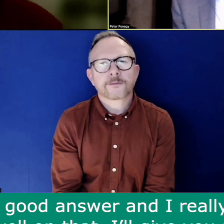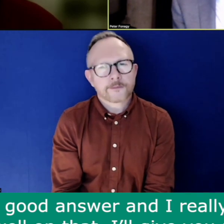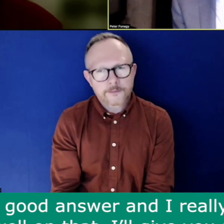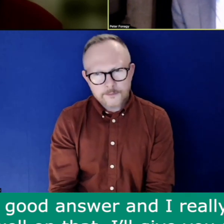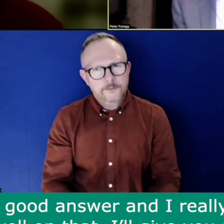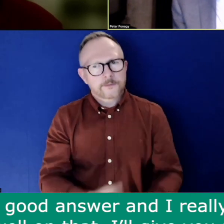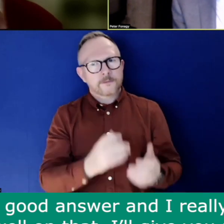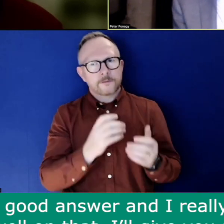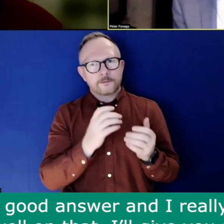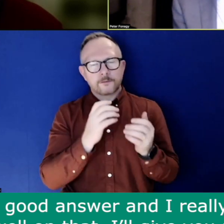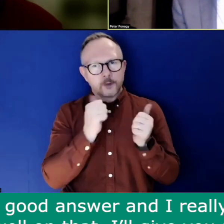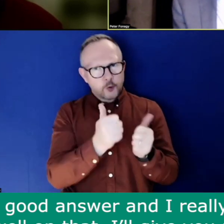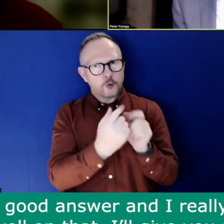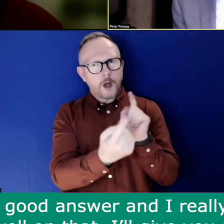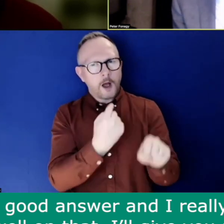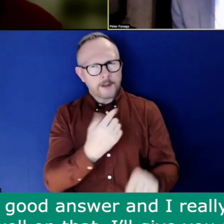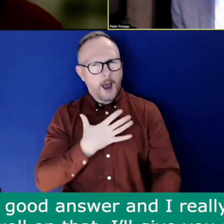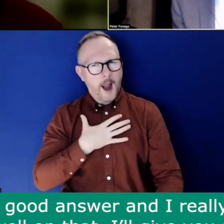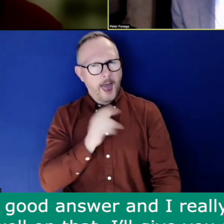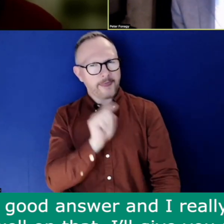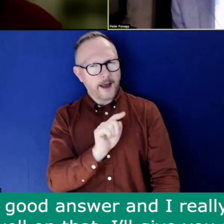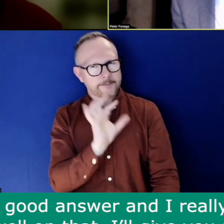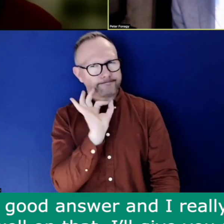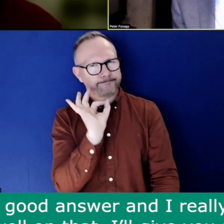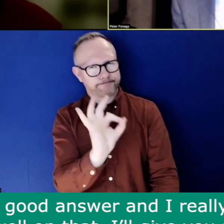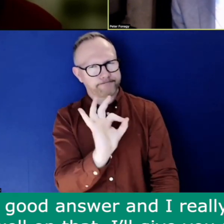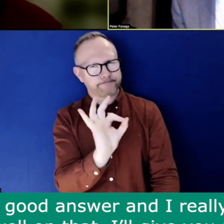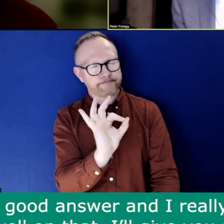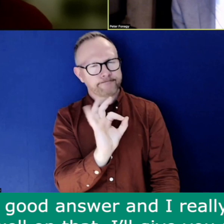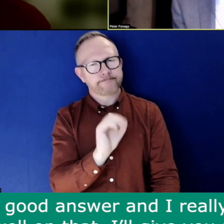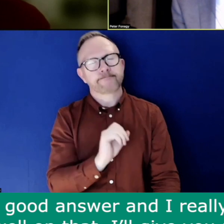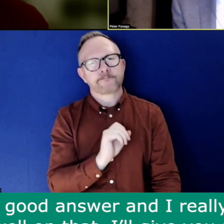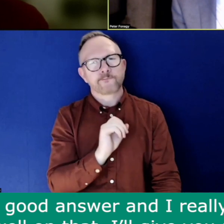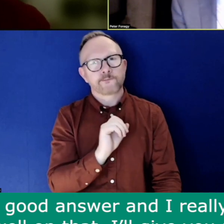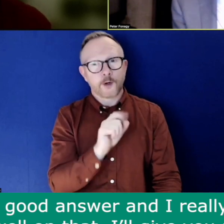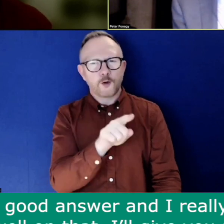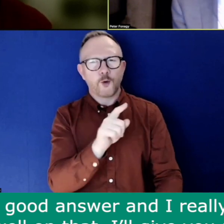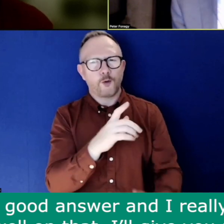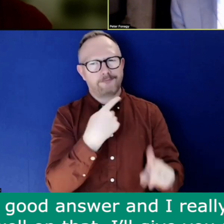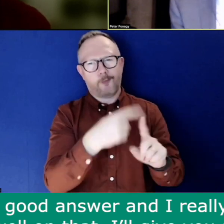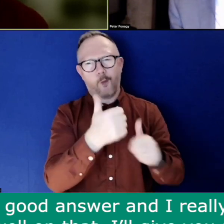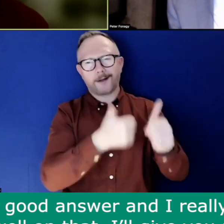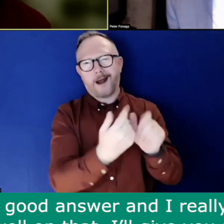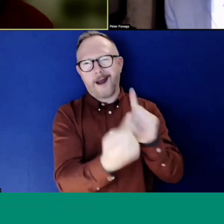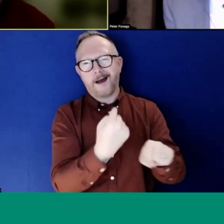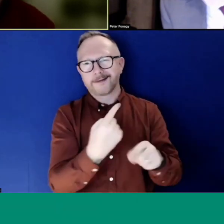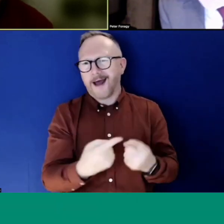answer. And I really, really like that. Let me give you another, because you did so well on that. I'll give you a more difficult